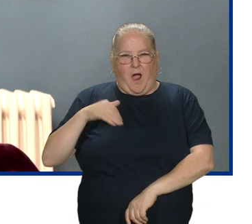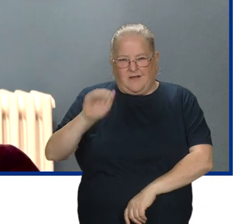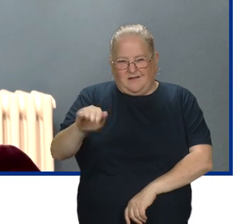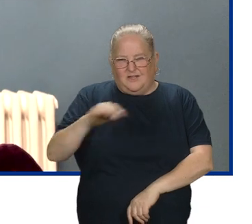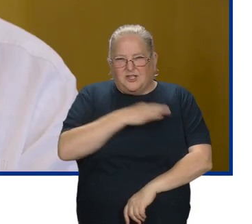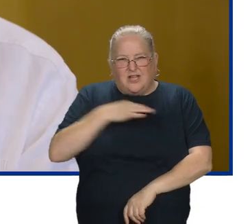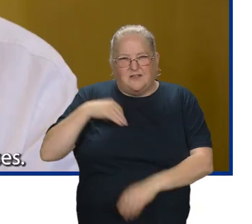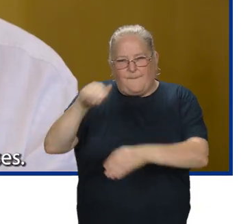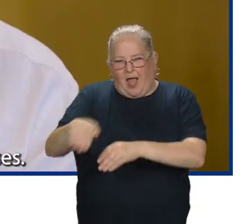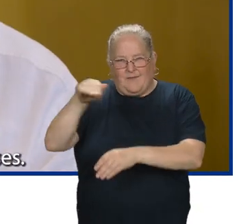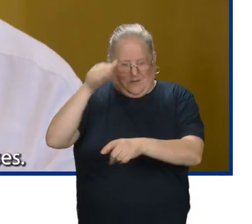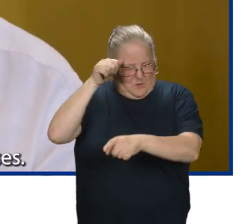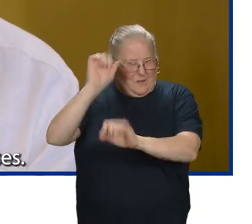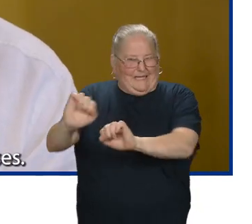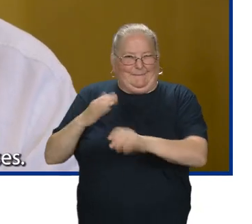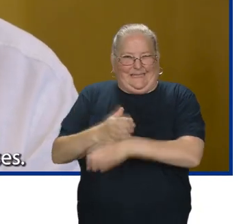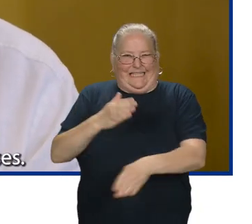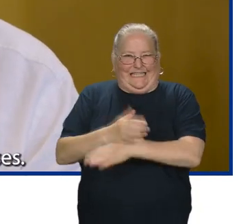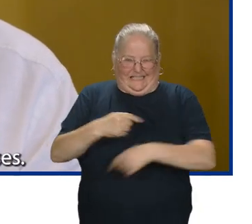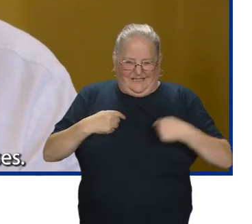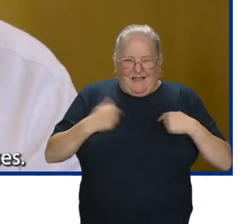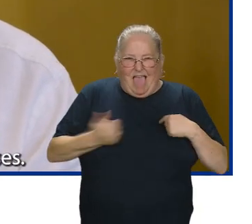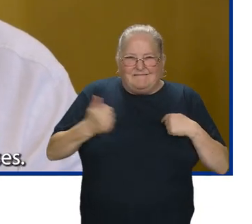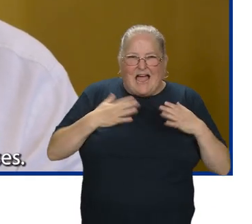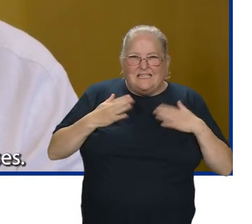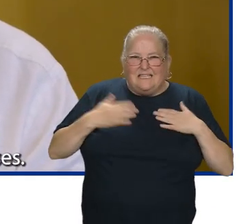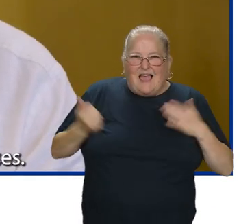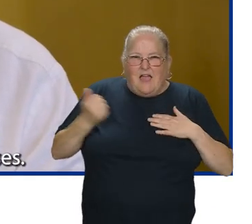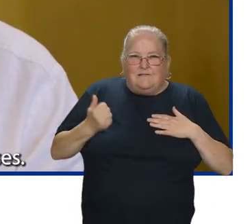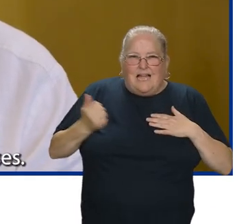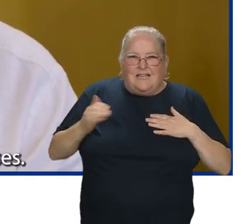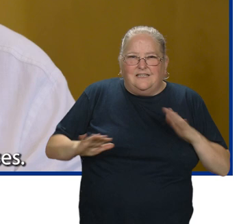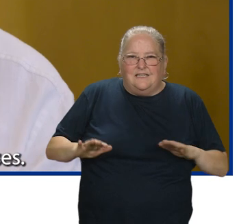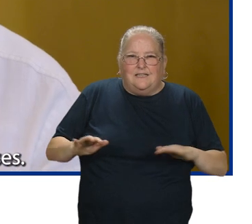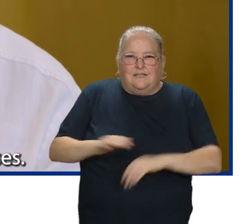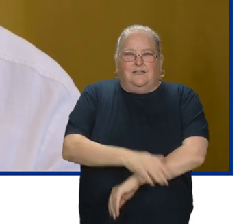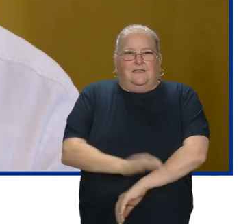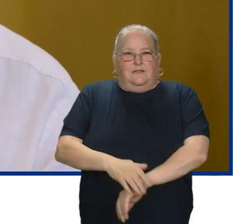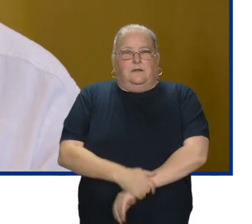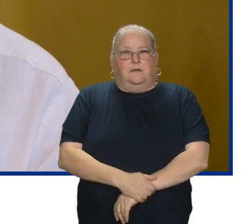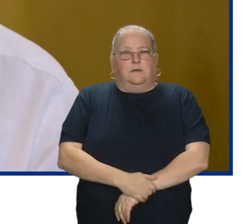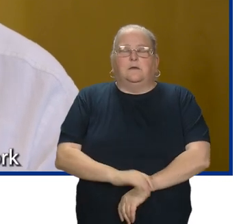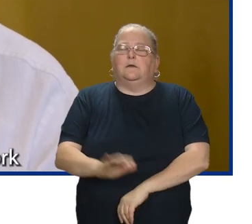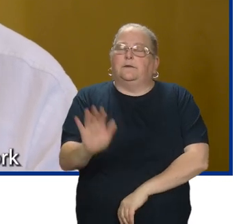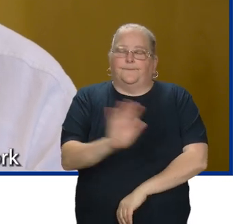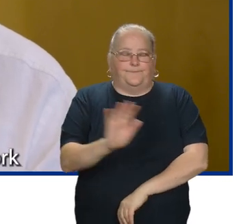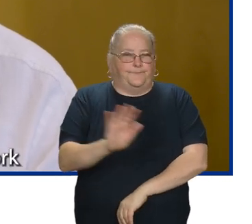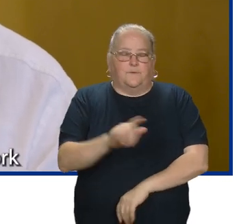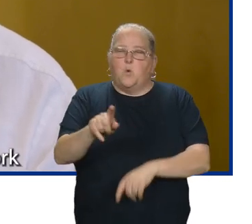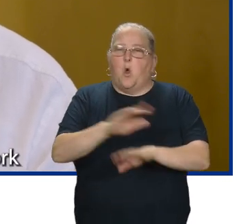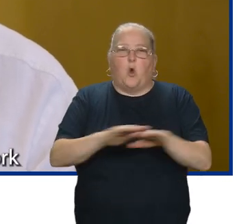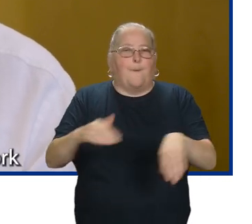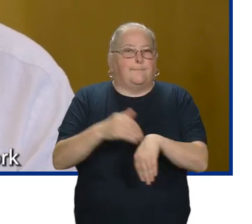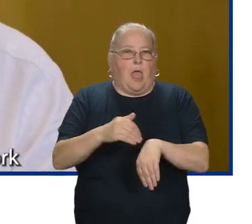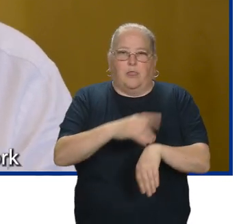is fine. Well, please do not feel that you're in any way a bother to the GP or the nurses. We at the practice